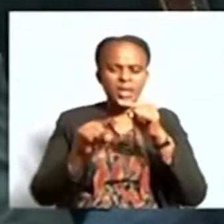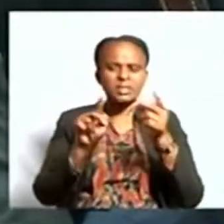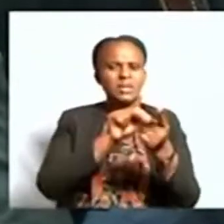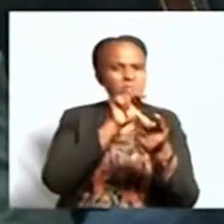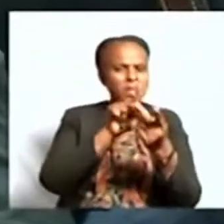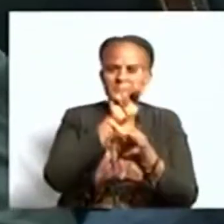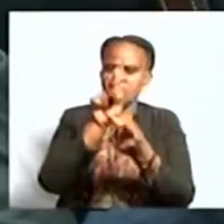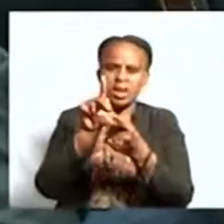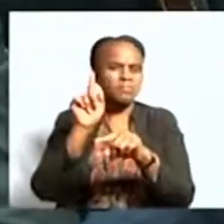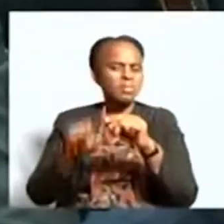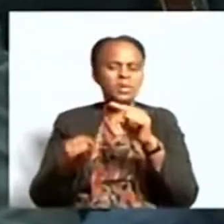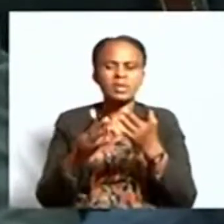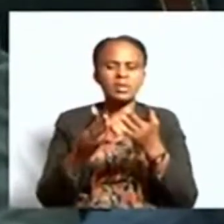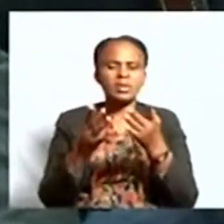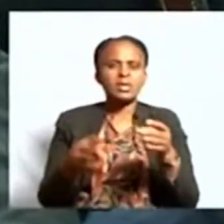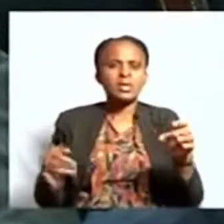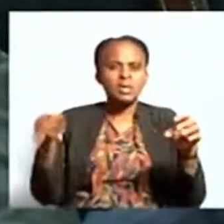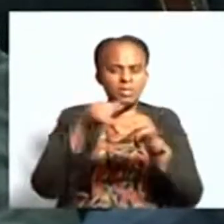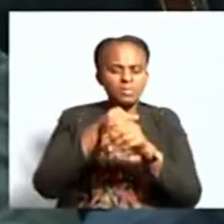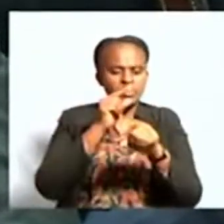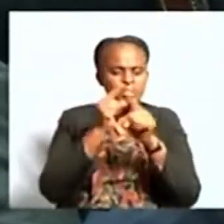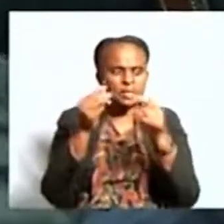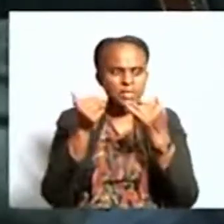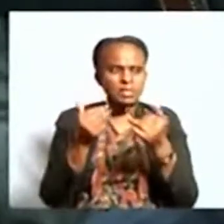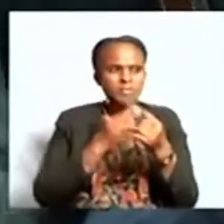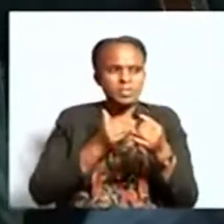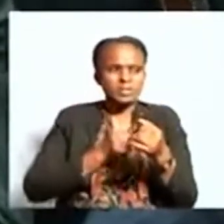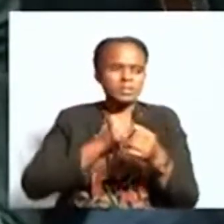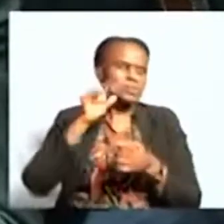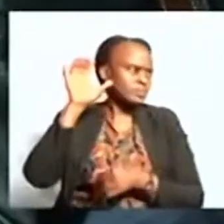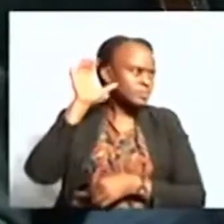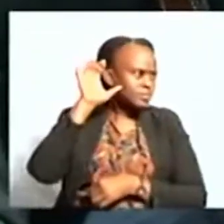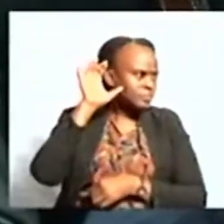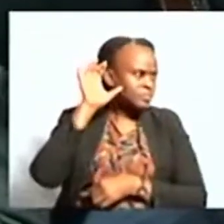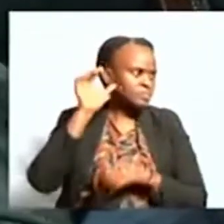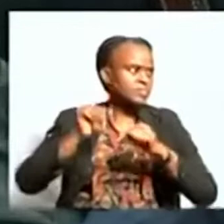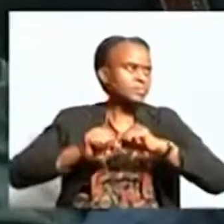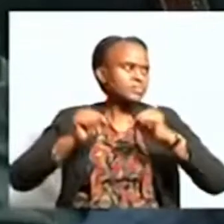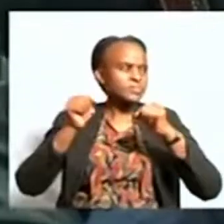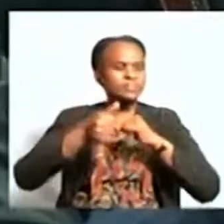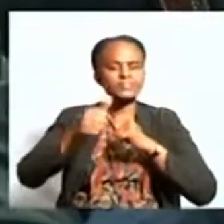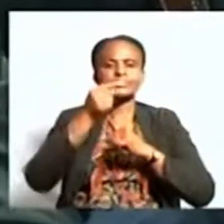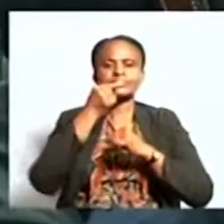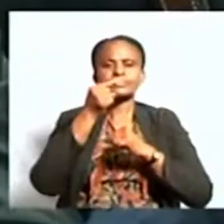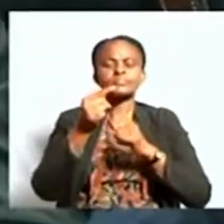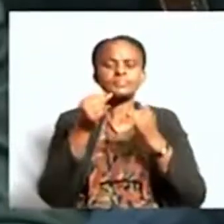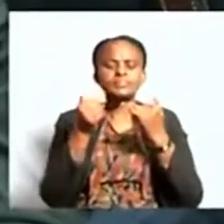other. So, including just now, I heard the CEO saying